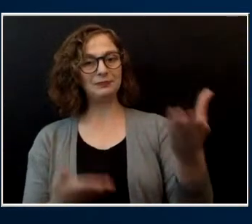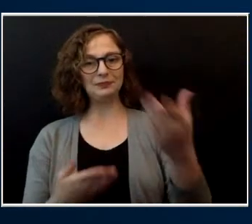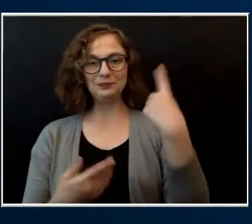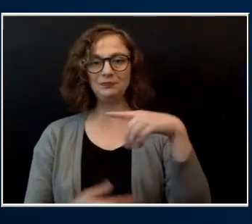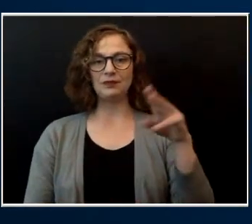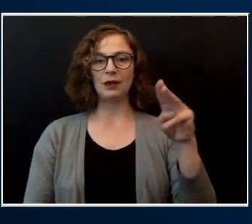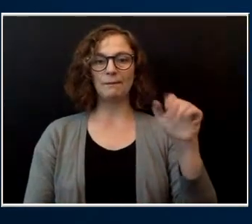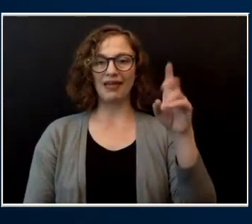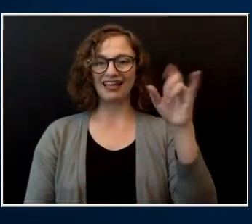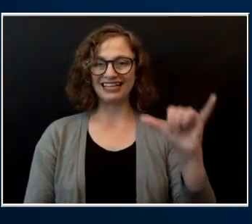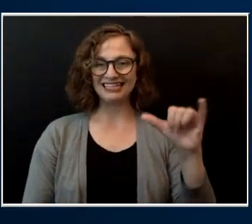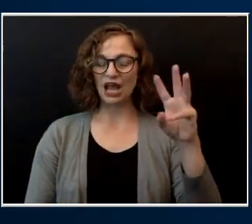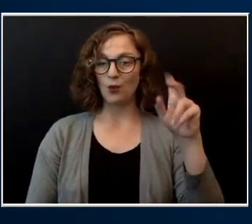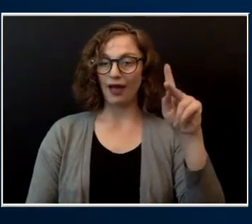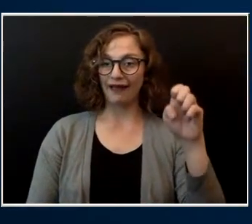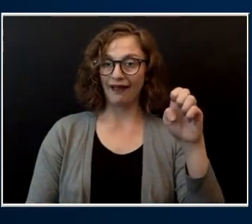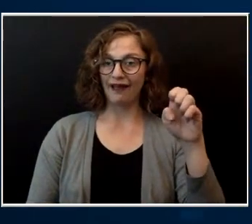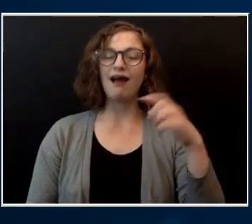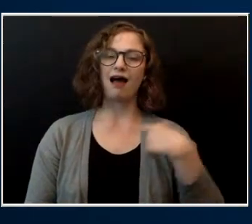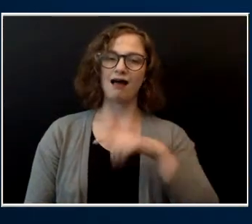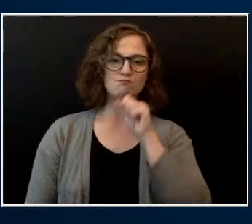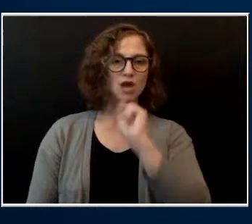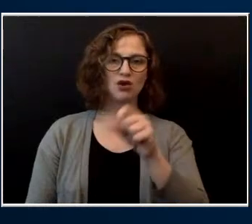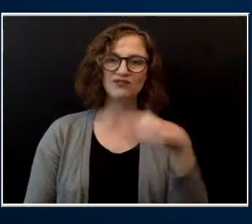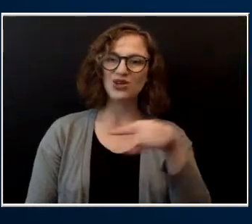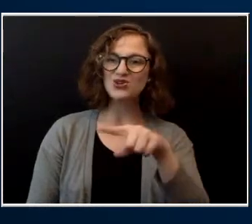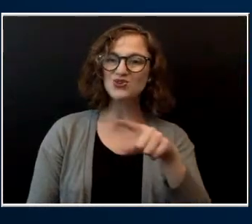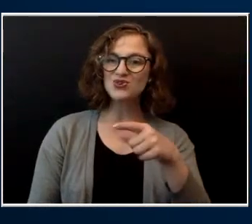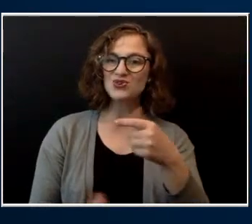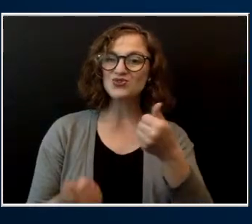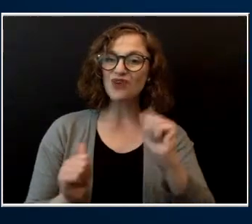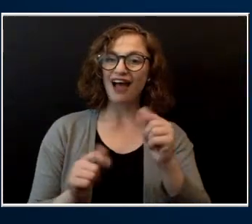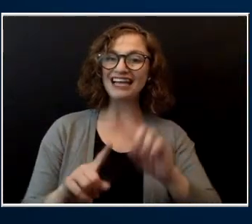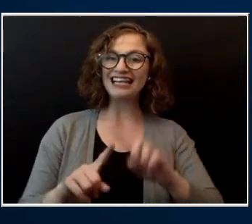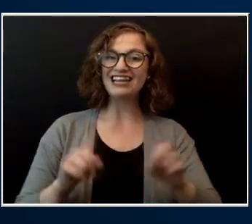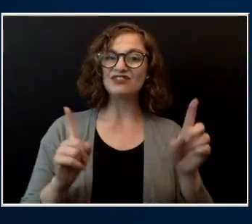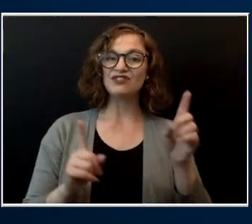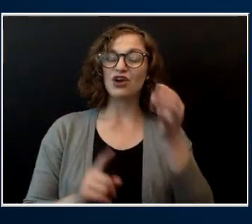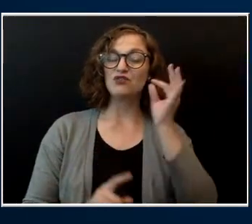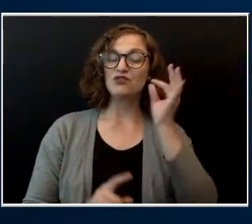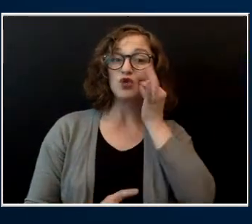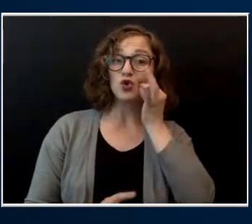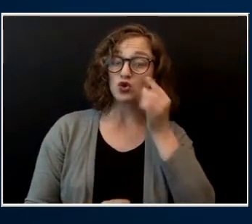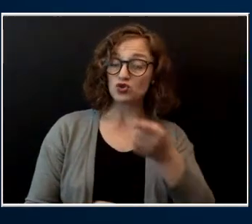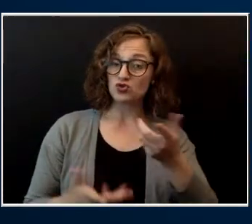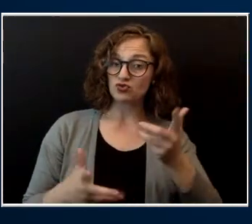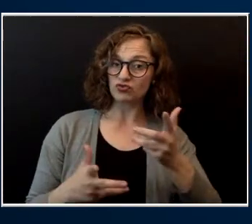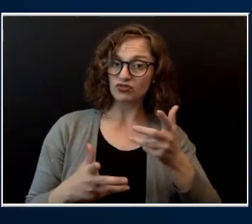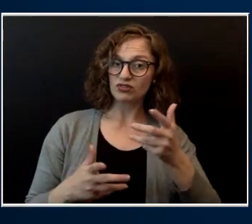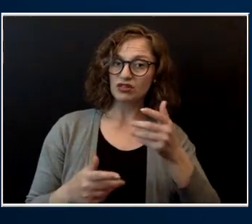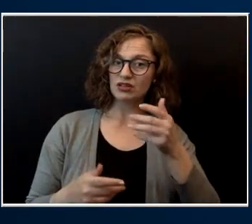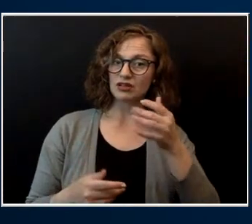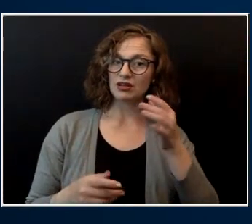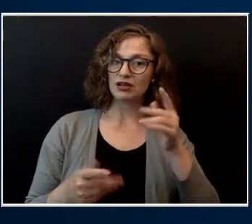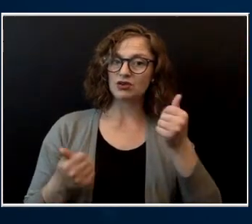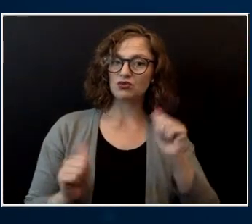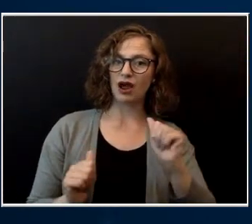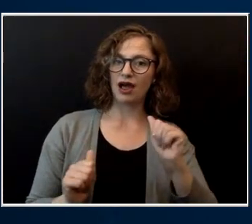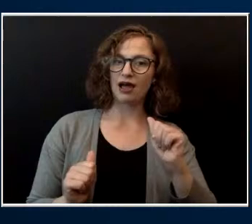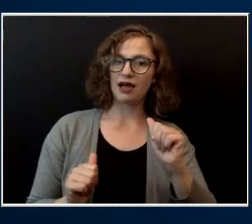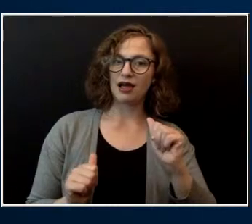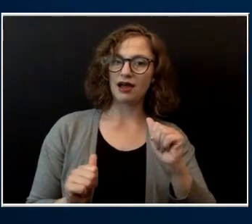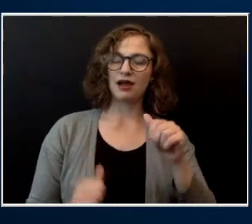that you try different fruits, exotic fruits. Have you tried tuna fruit, or it's the prickly pear?